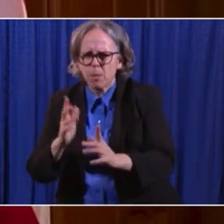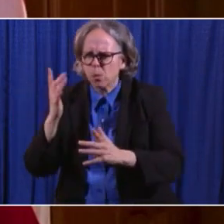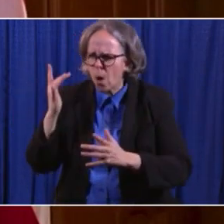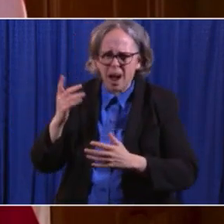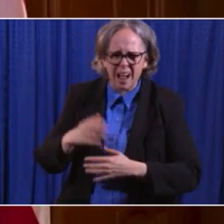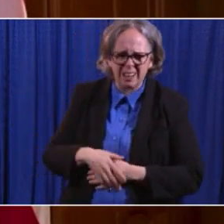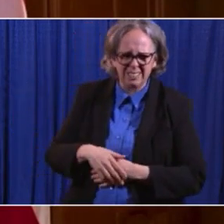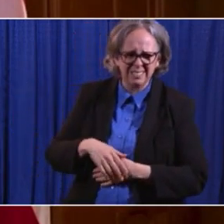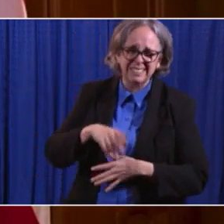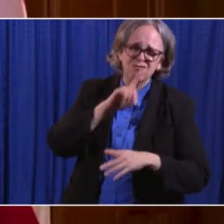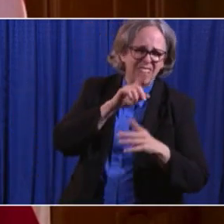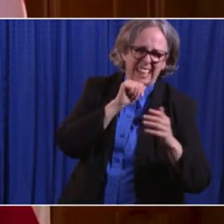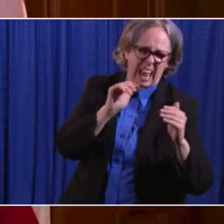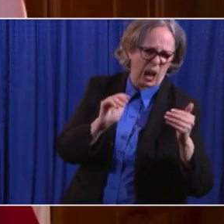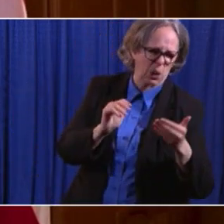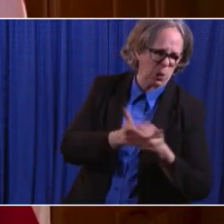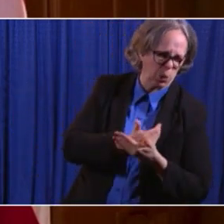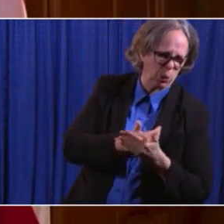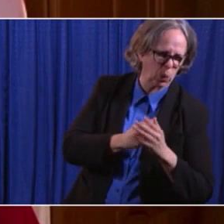proms, festivals,